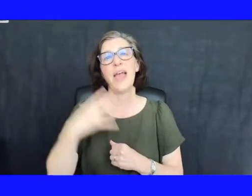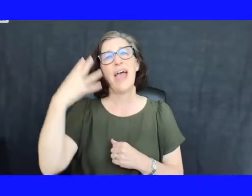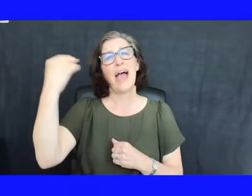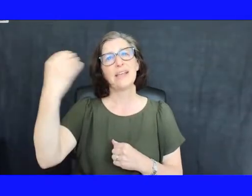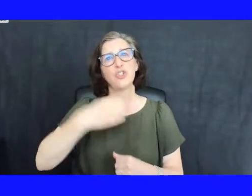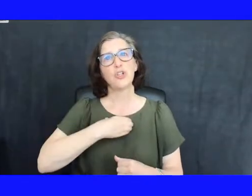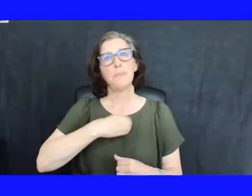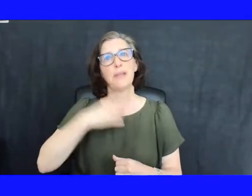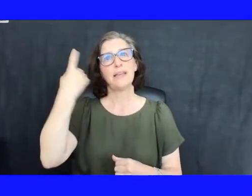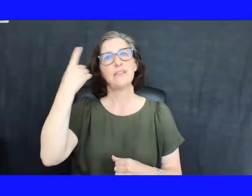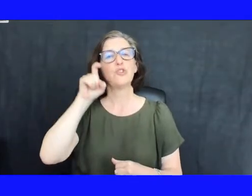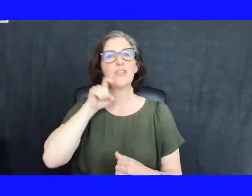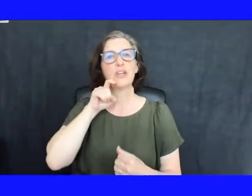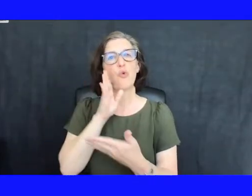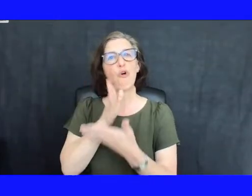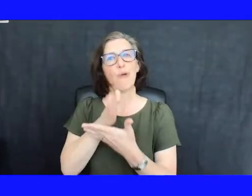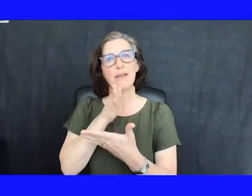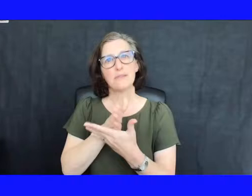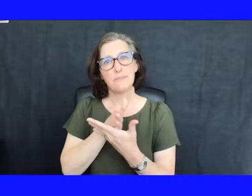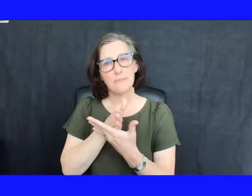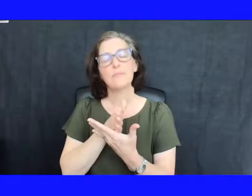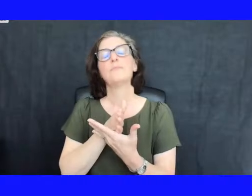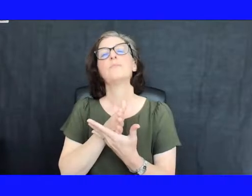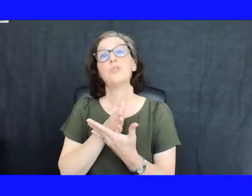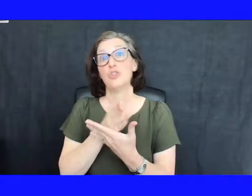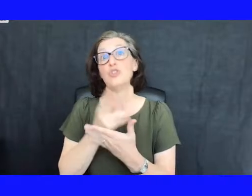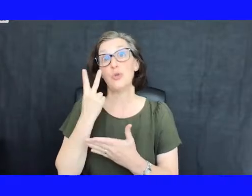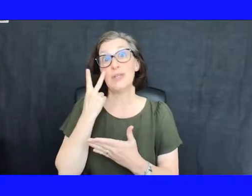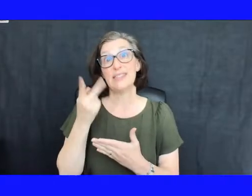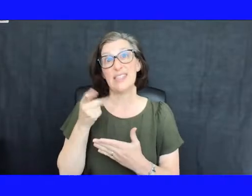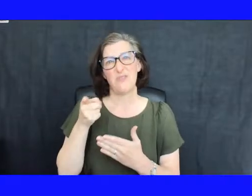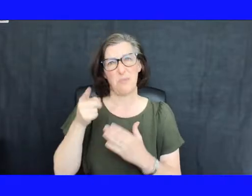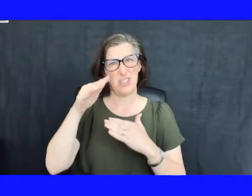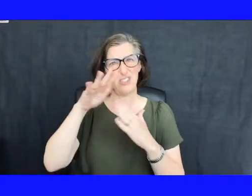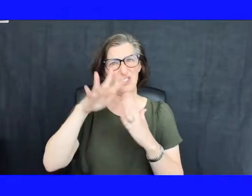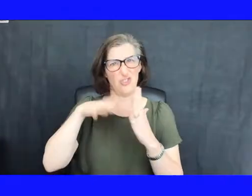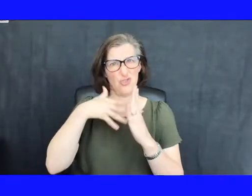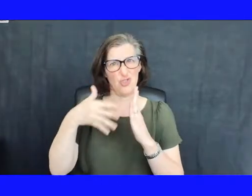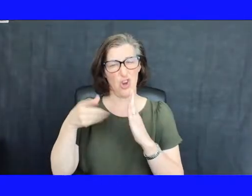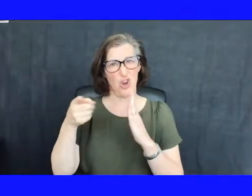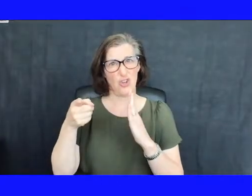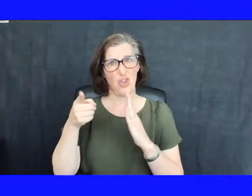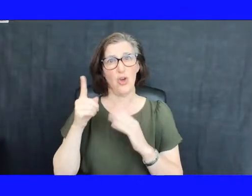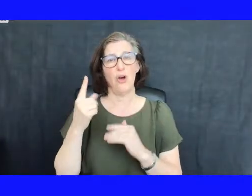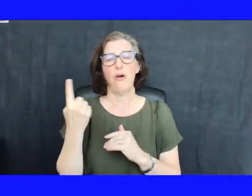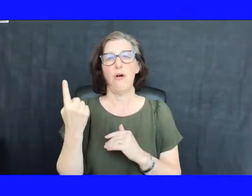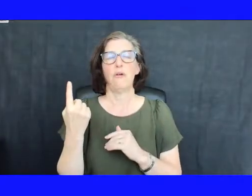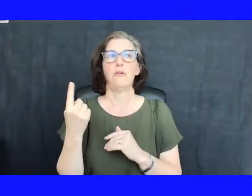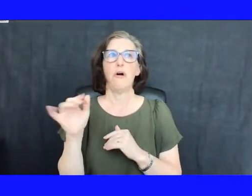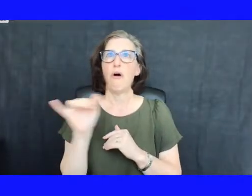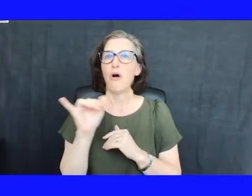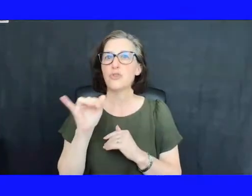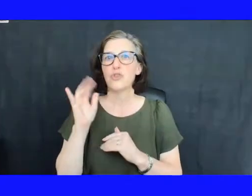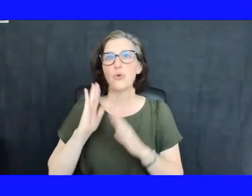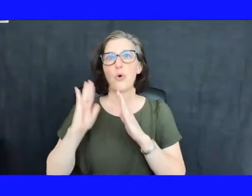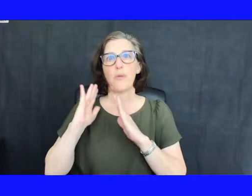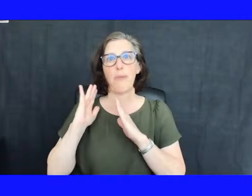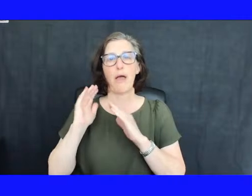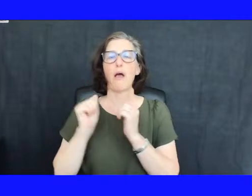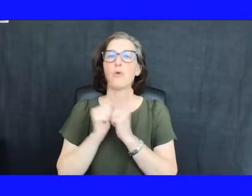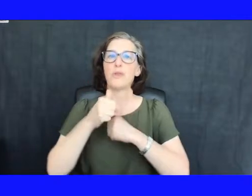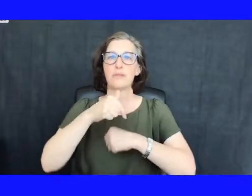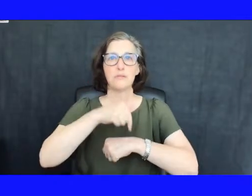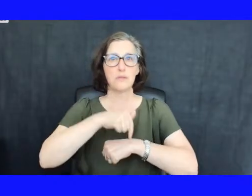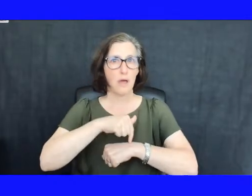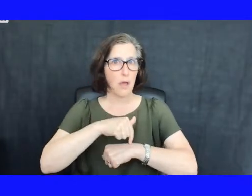drill down a little bit more by facility to look to see what's happening at each facility and how different they are. We